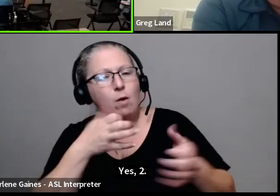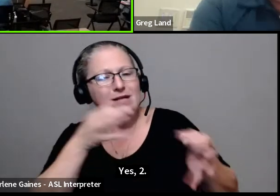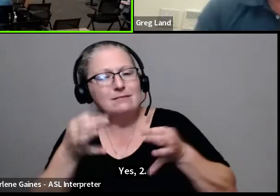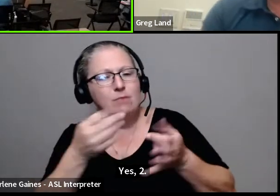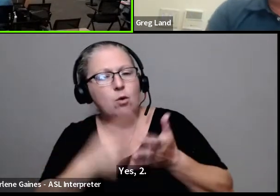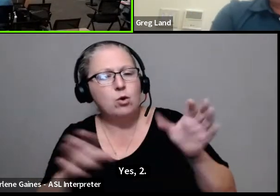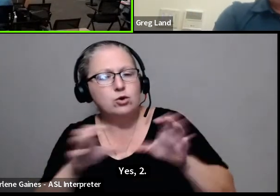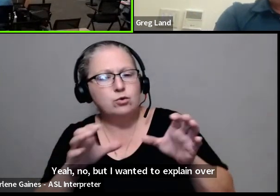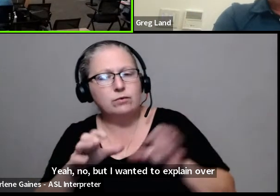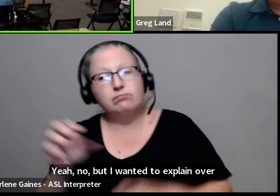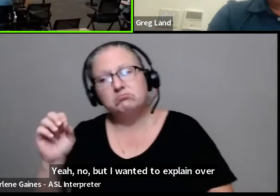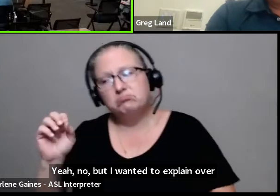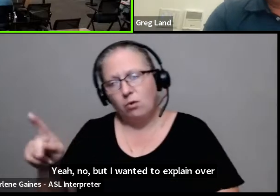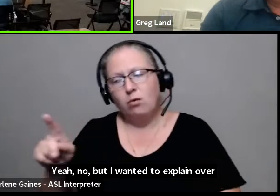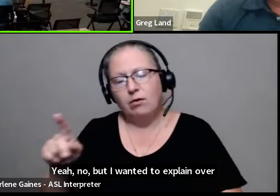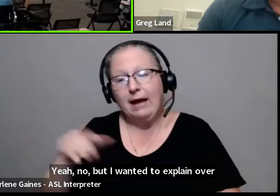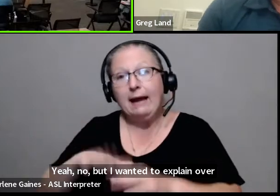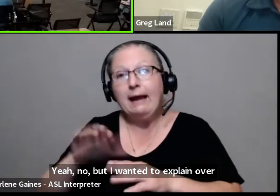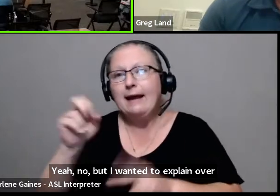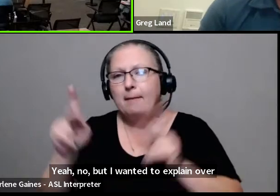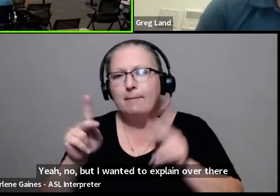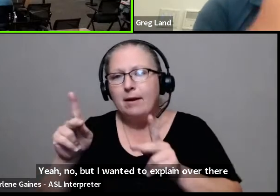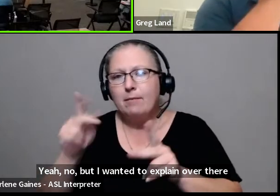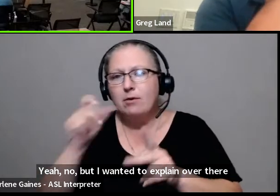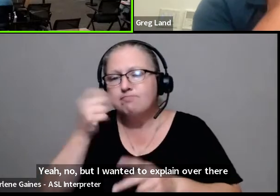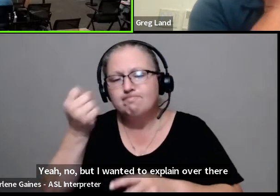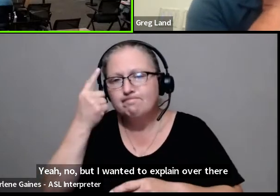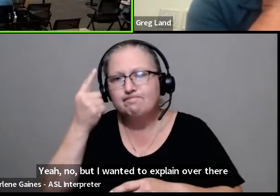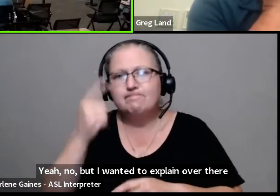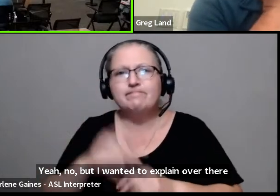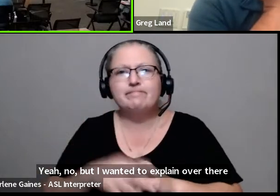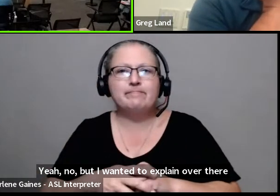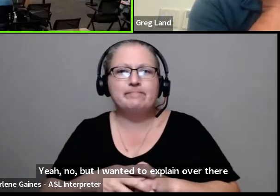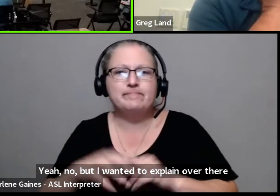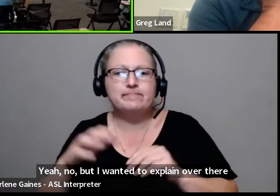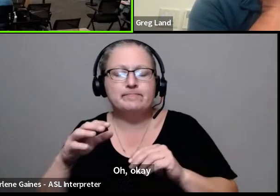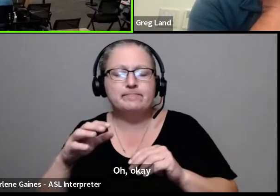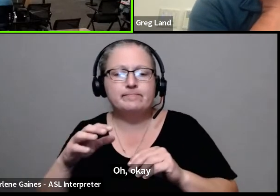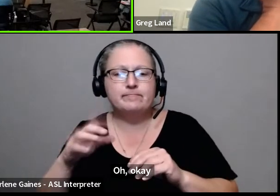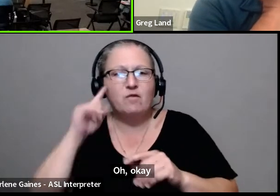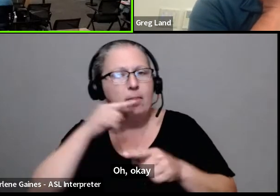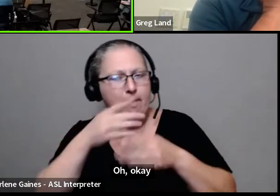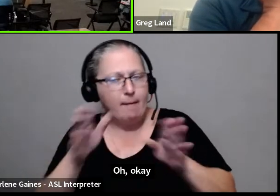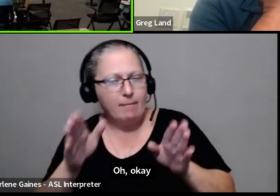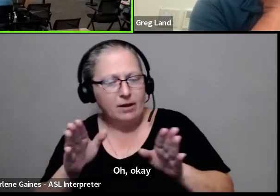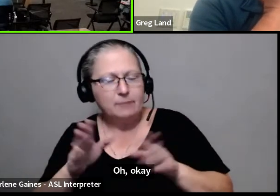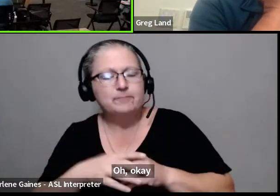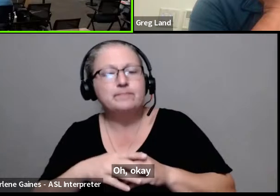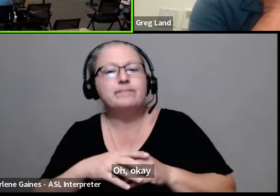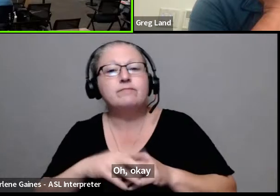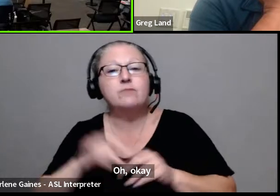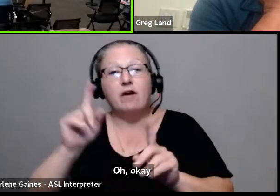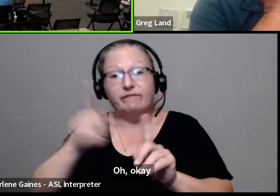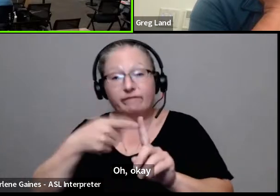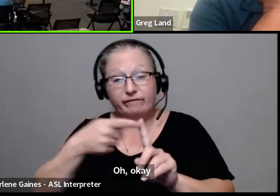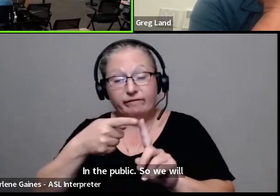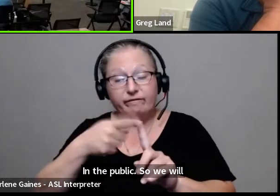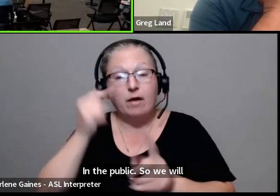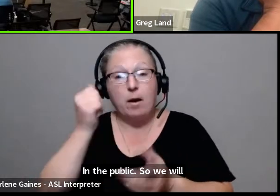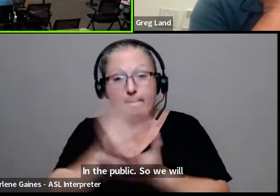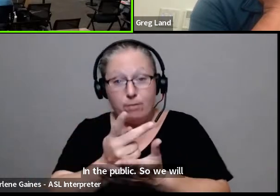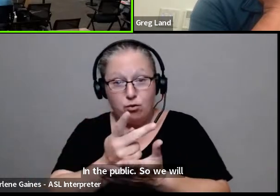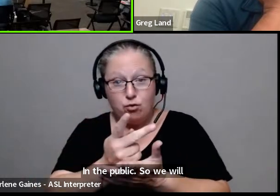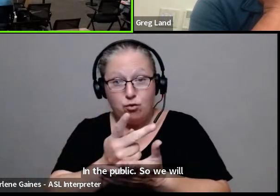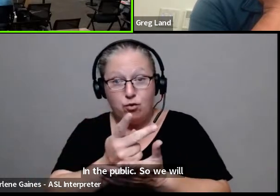what we're gonna do Oh, and then, okay. just in case people didn't understand, in the public. So we will first approve